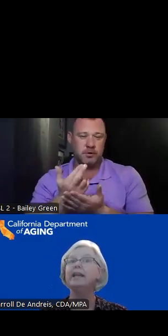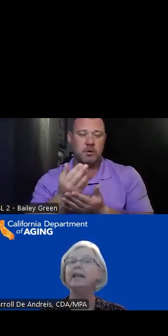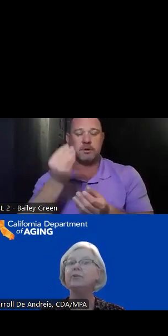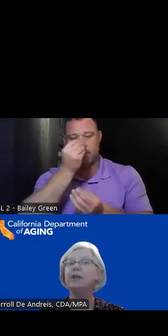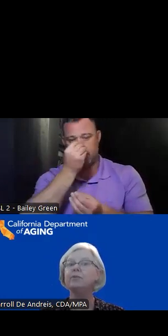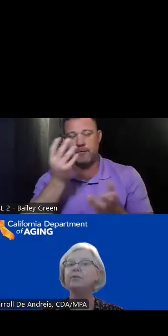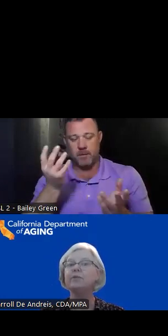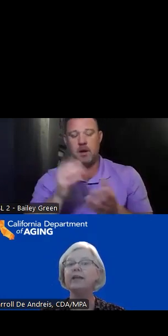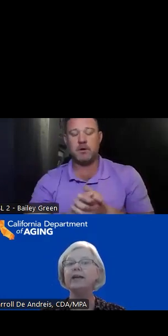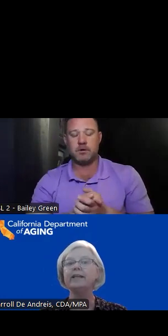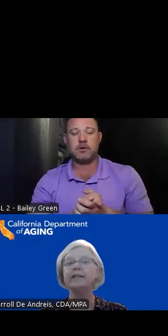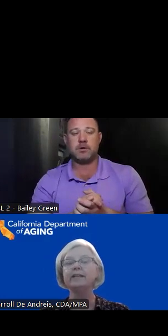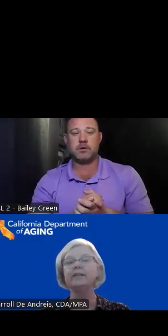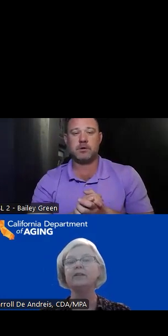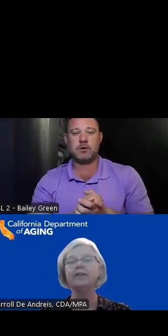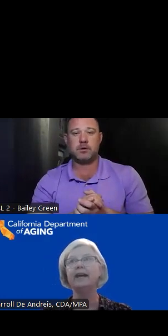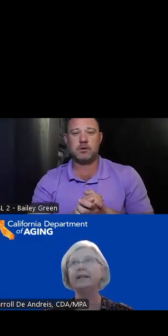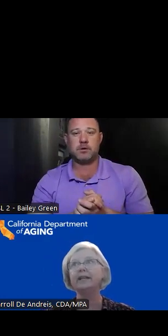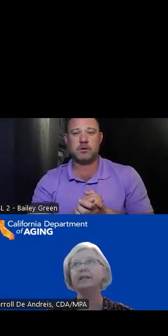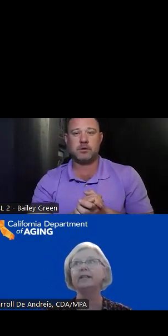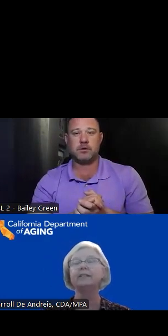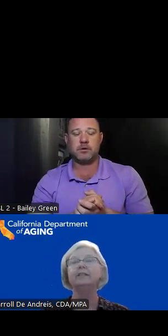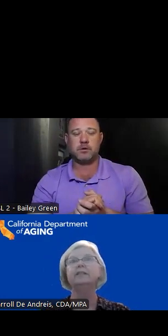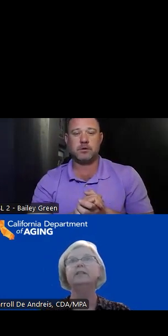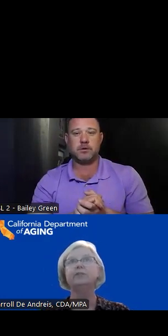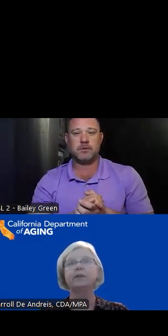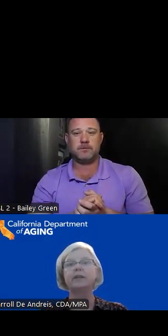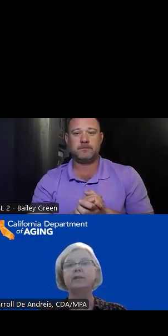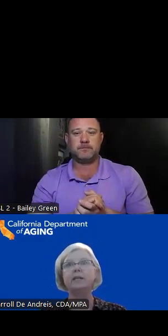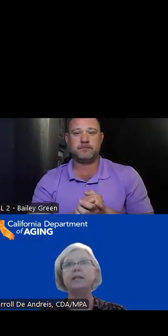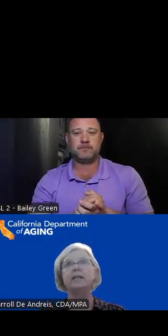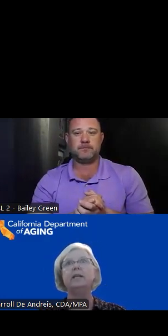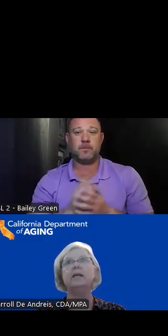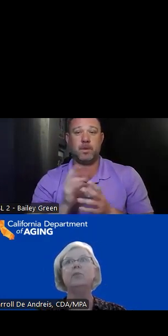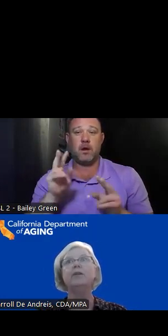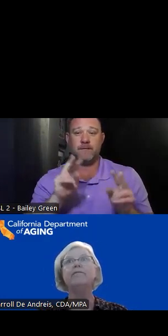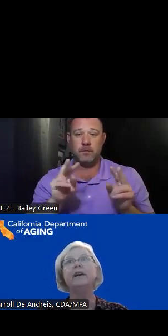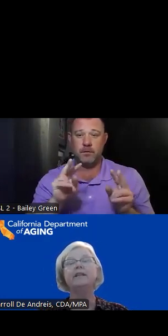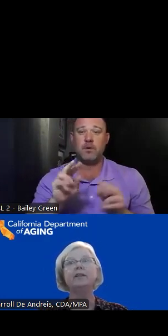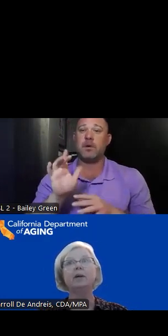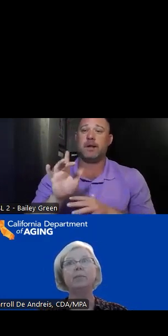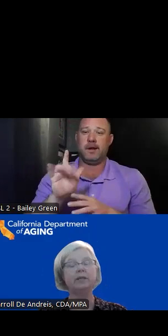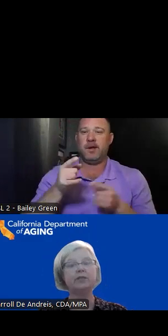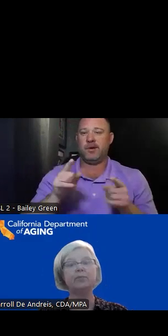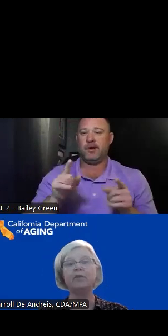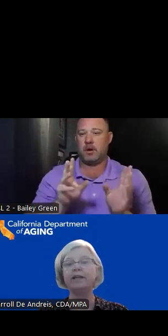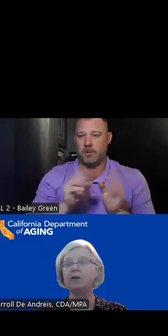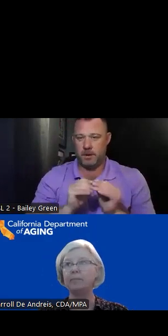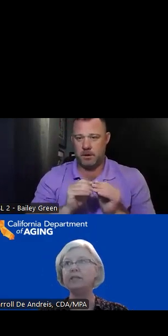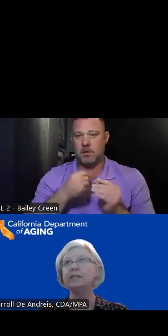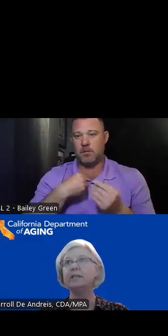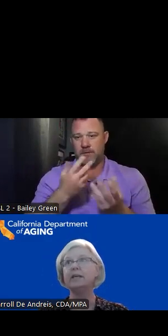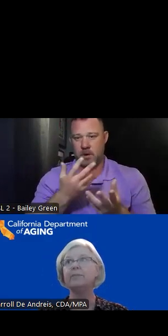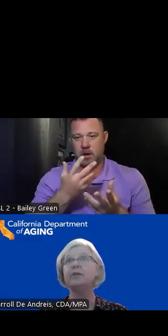information. And you're able to view that and click on that and during the meeting. We invite the public to